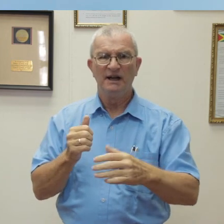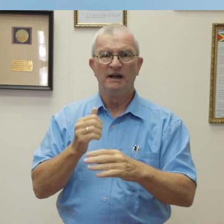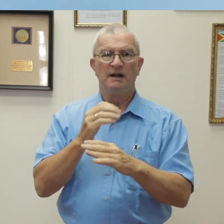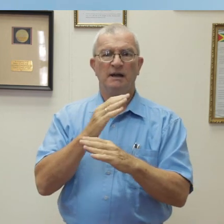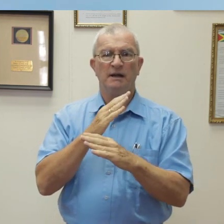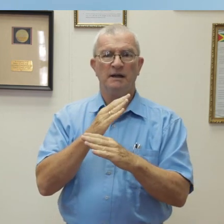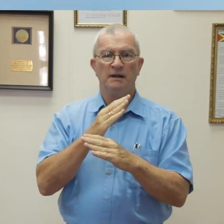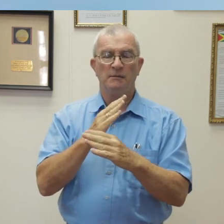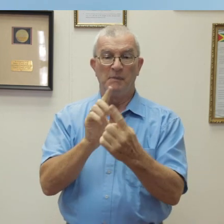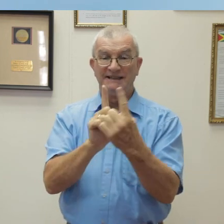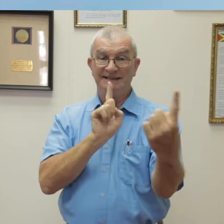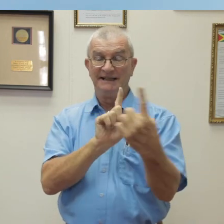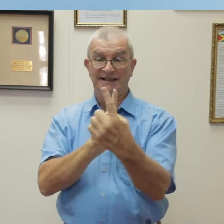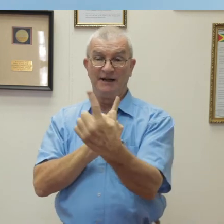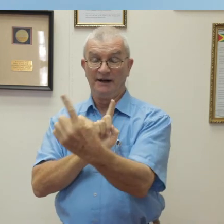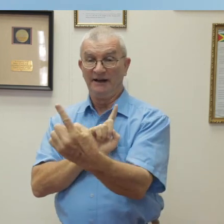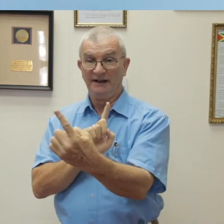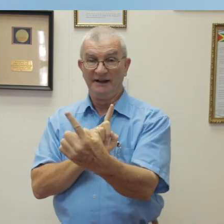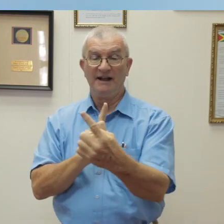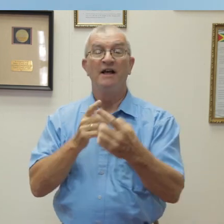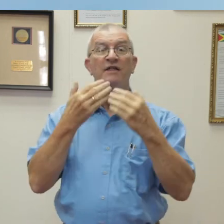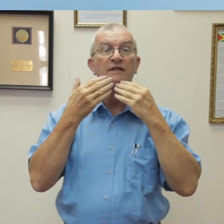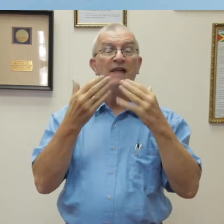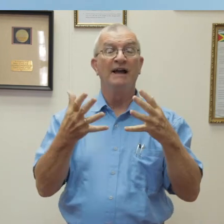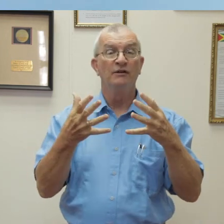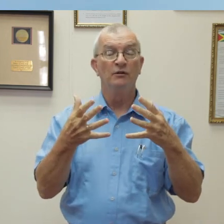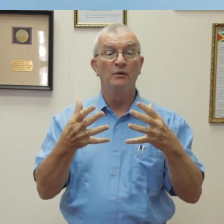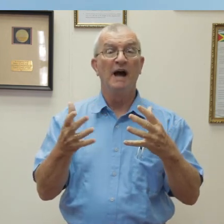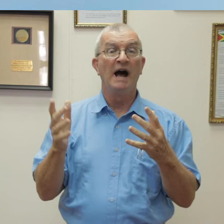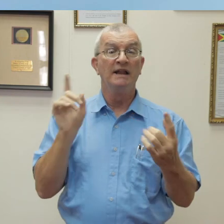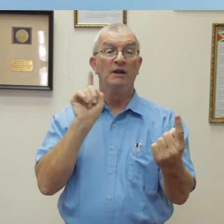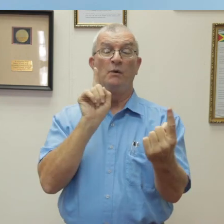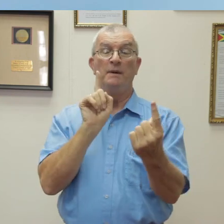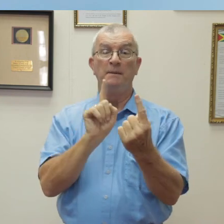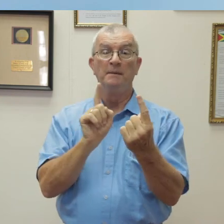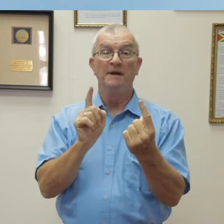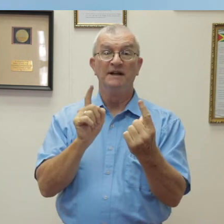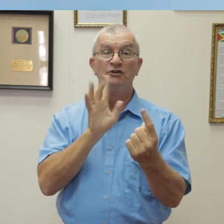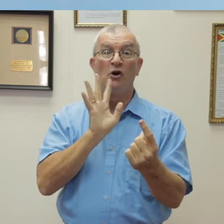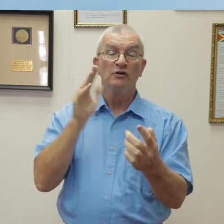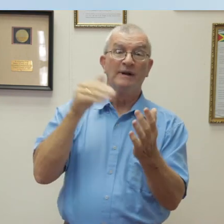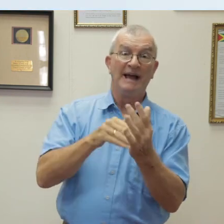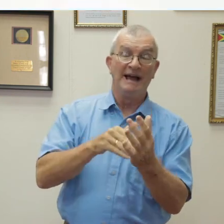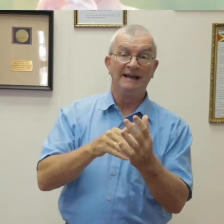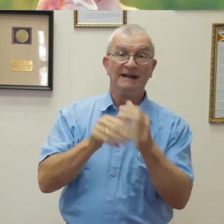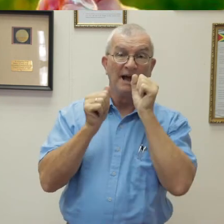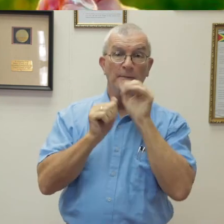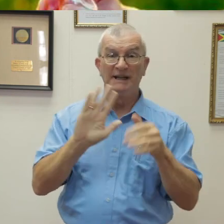distancing. Thank you. Until we meet again, God bless us all.